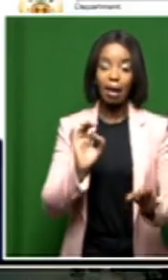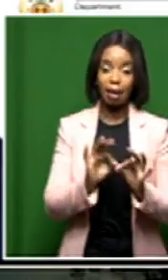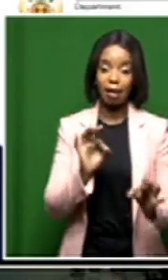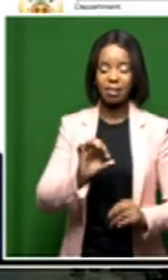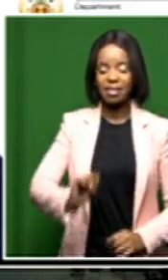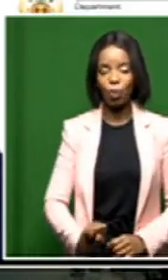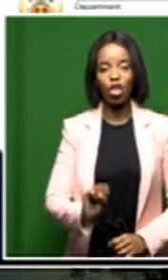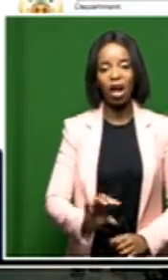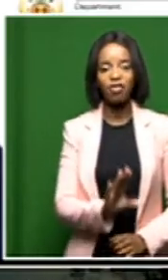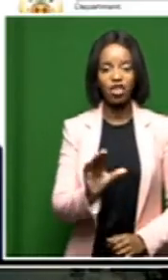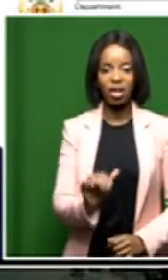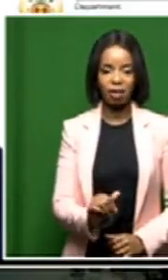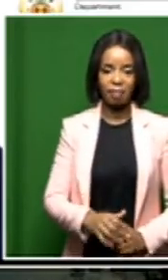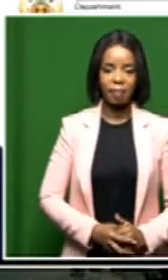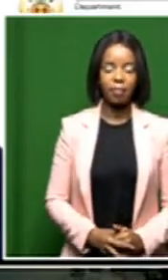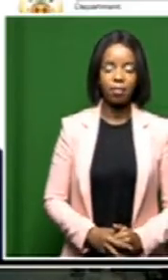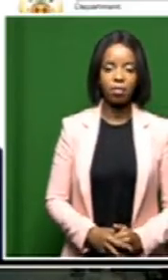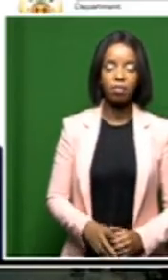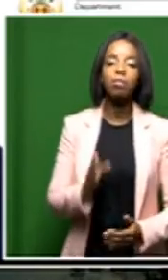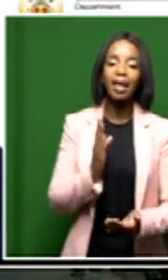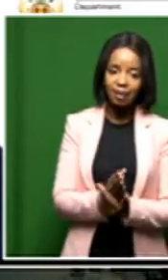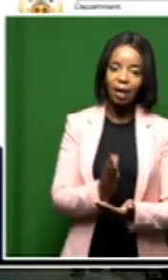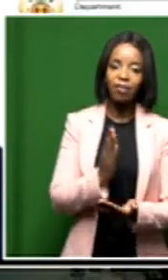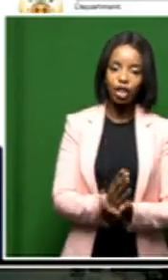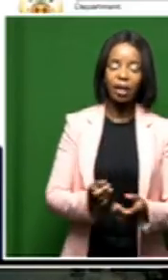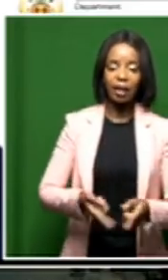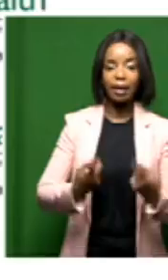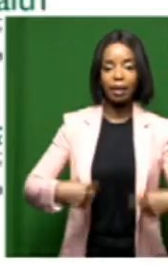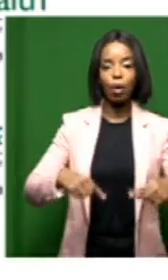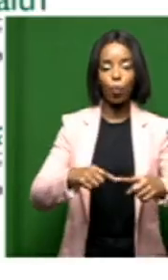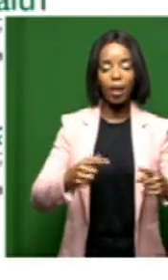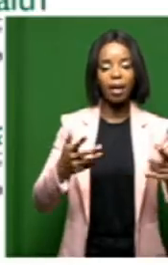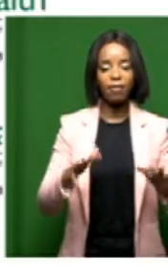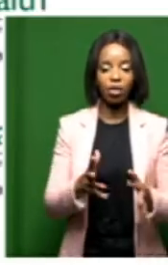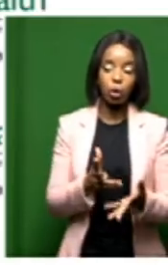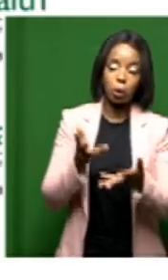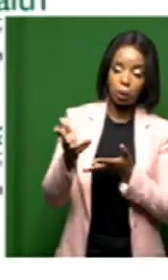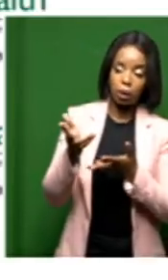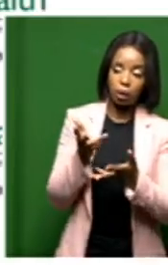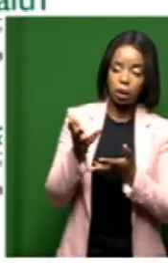Well, definitely. We have been in talks with Dr.